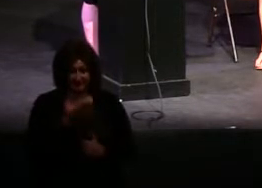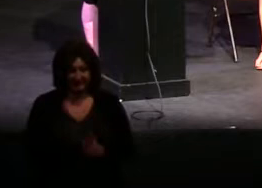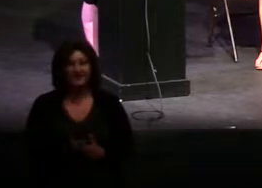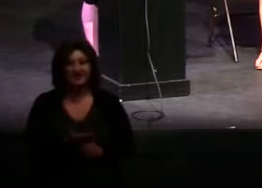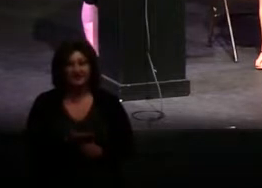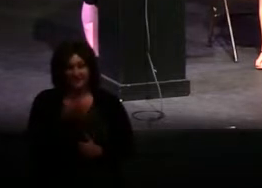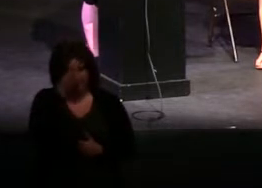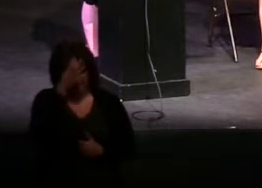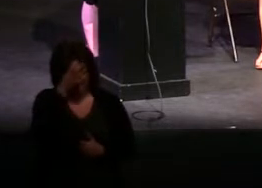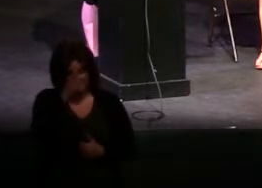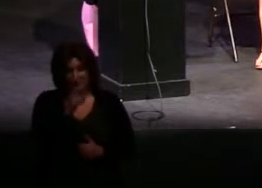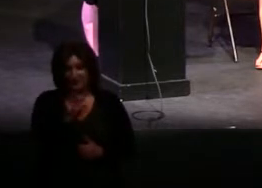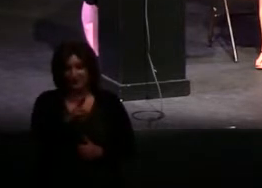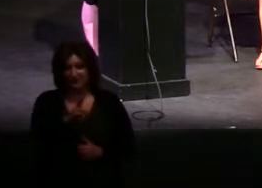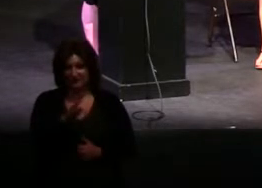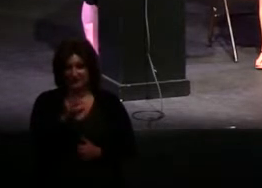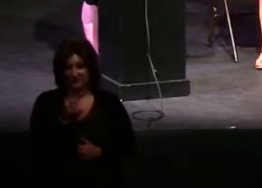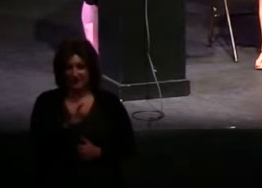Reverend Buck